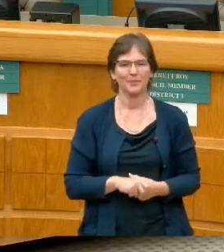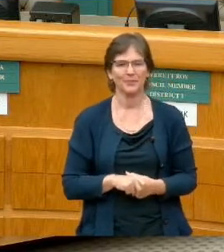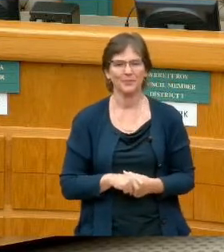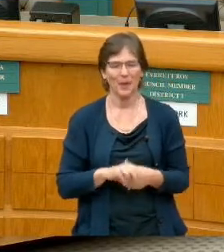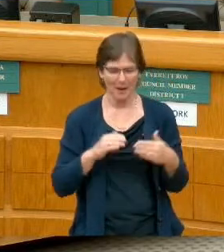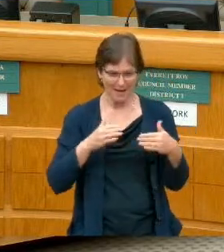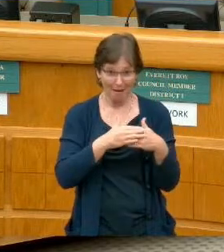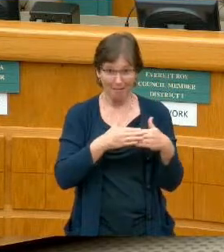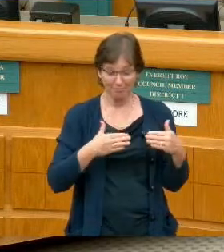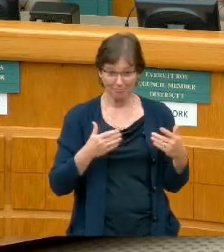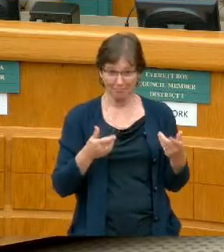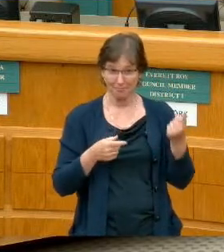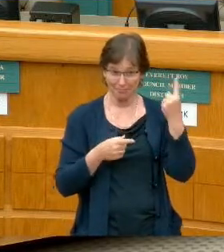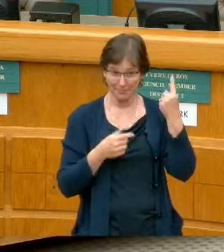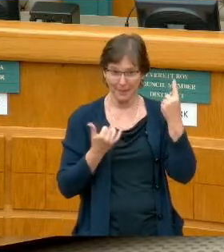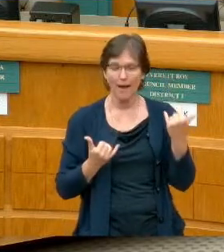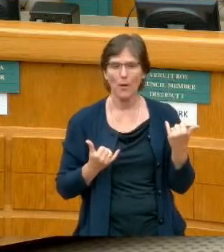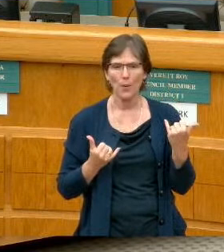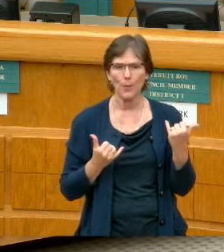the